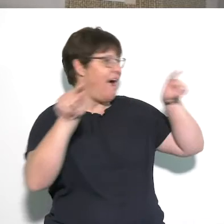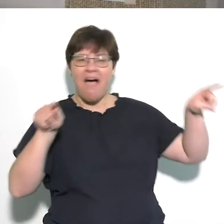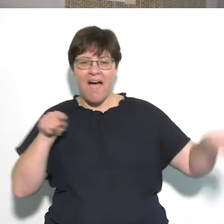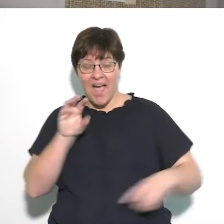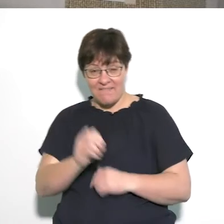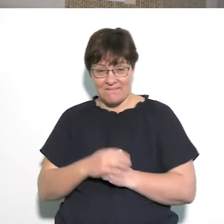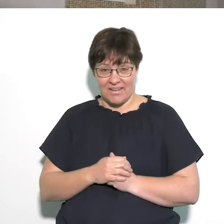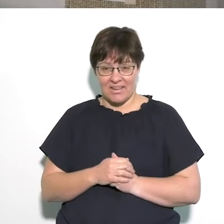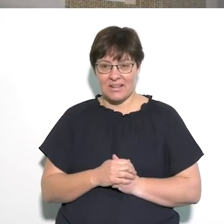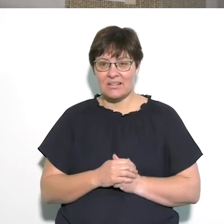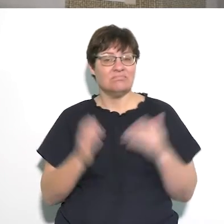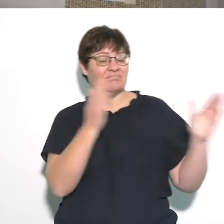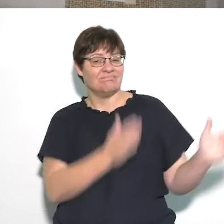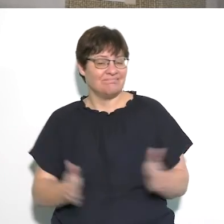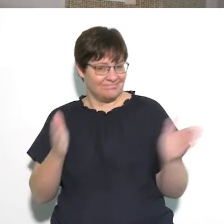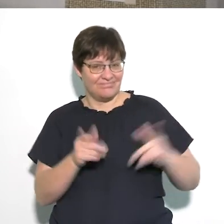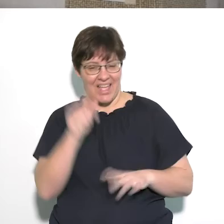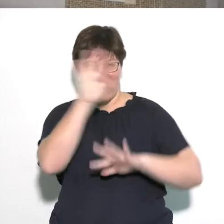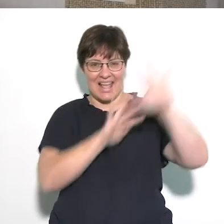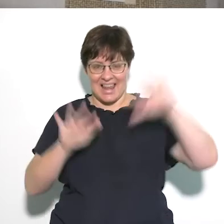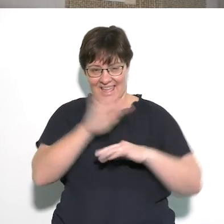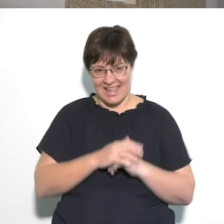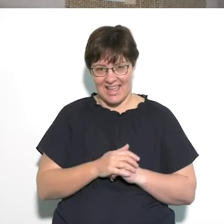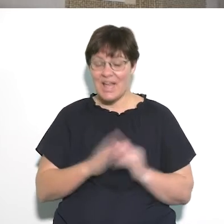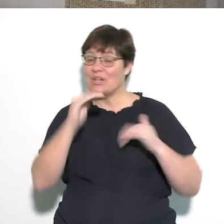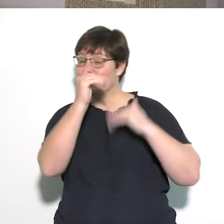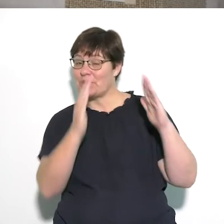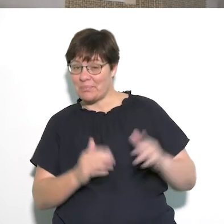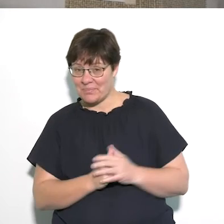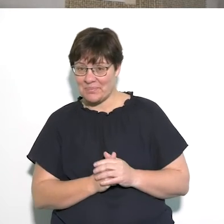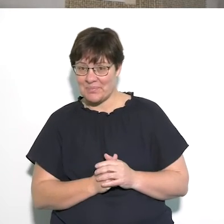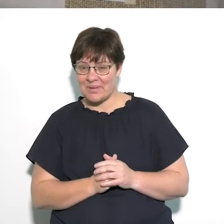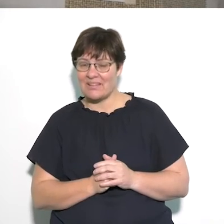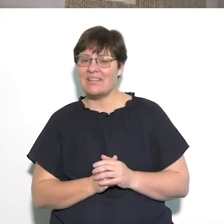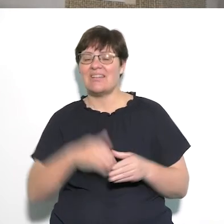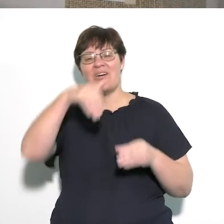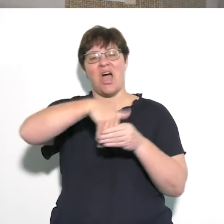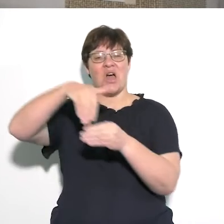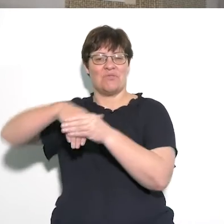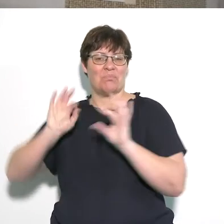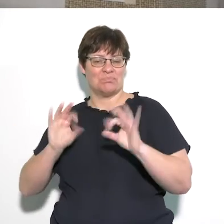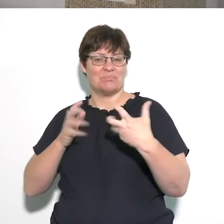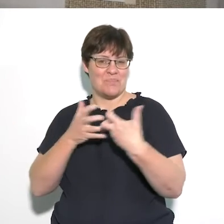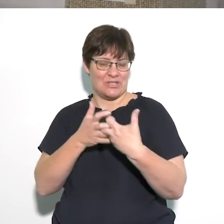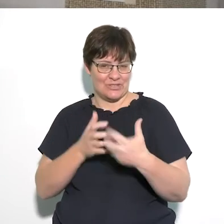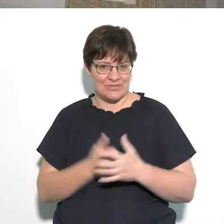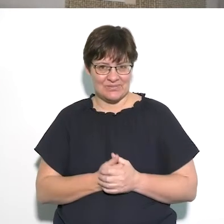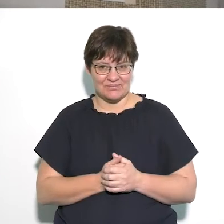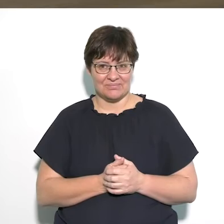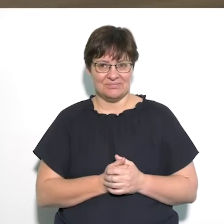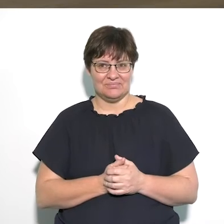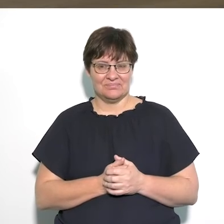that are around them and sort them according to their color, their shape, and put them into the right envelopes.